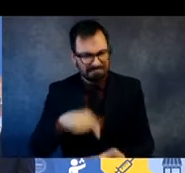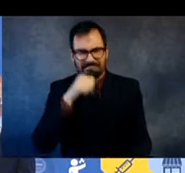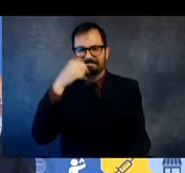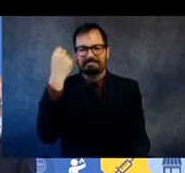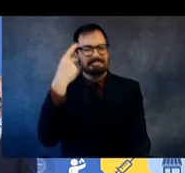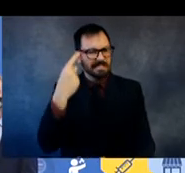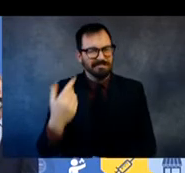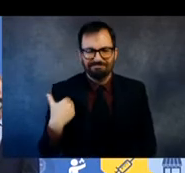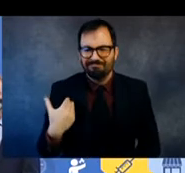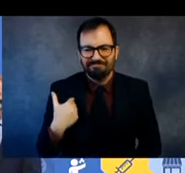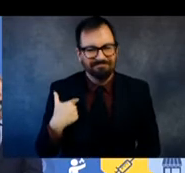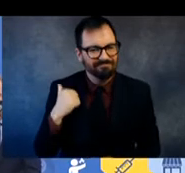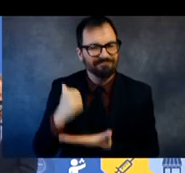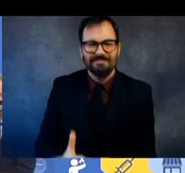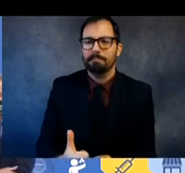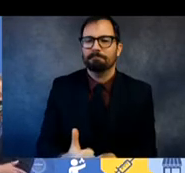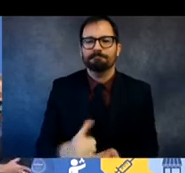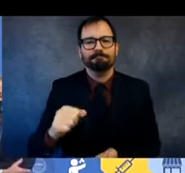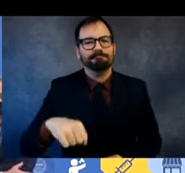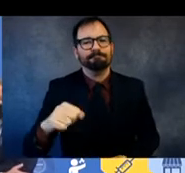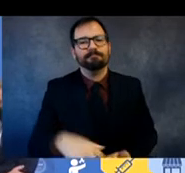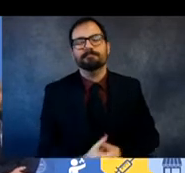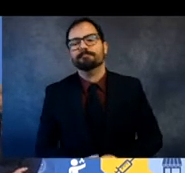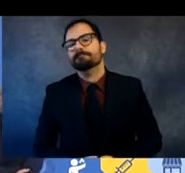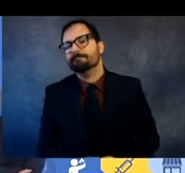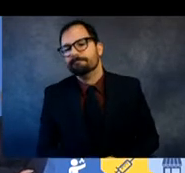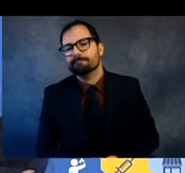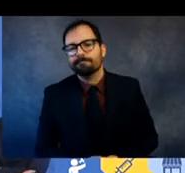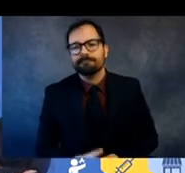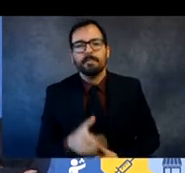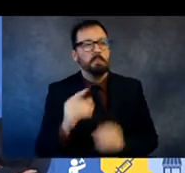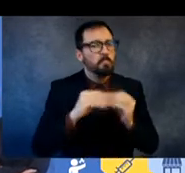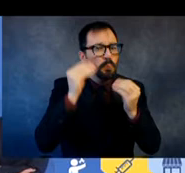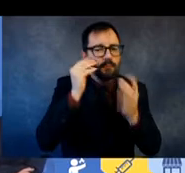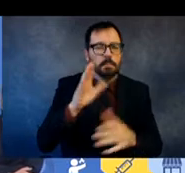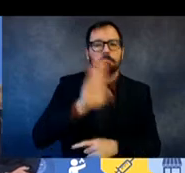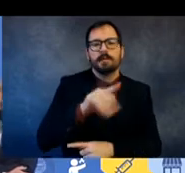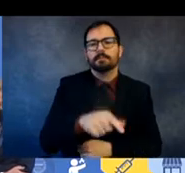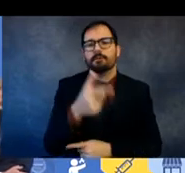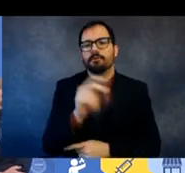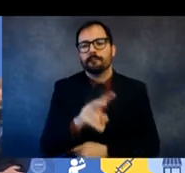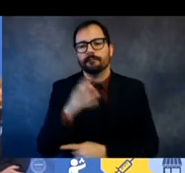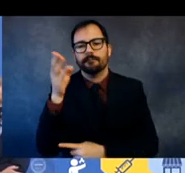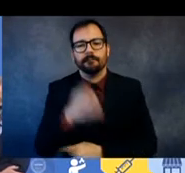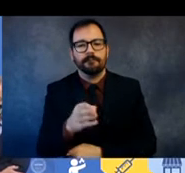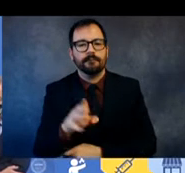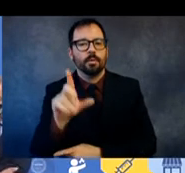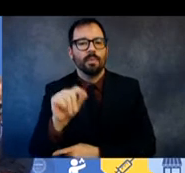more, you can go to boston.gov/2021 outdoor dining or call 311.